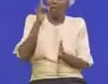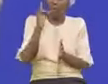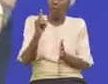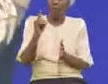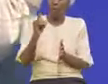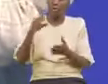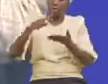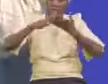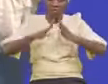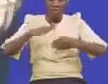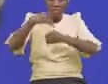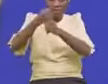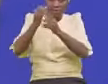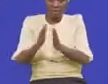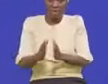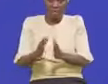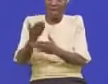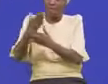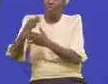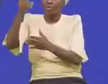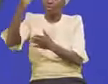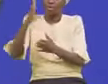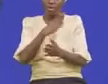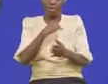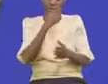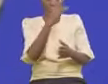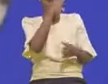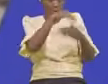kweli. Le maukra mokata domea.